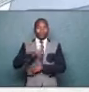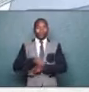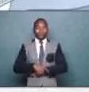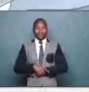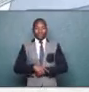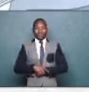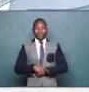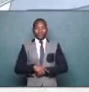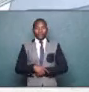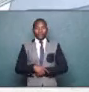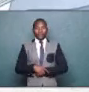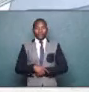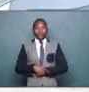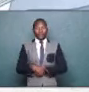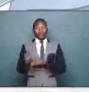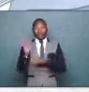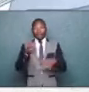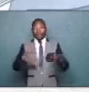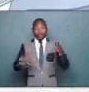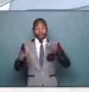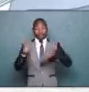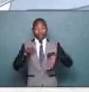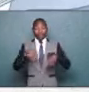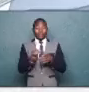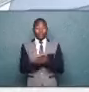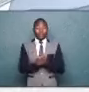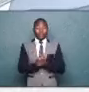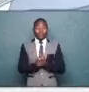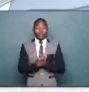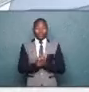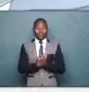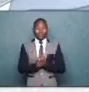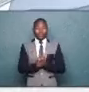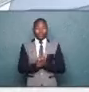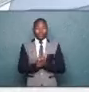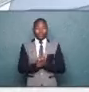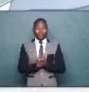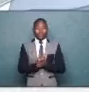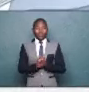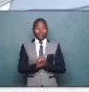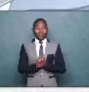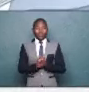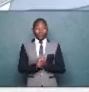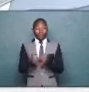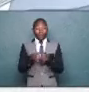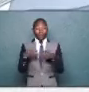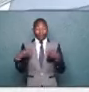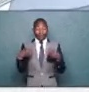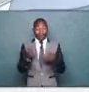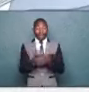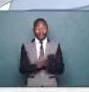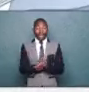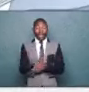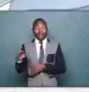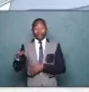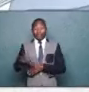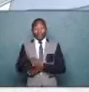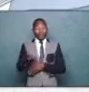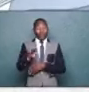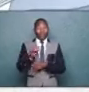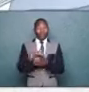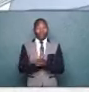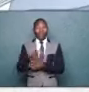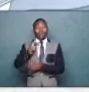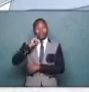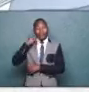Lilongwe City, Mangochi, Mangochi Municipality, Mwanza, Chikwawa,